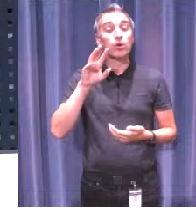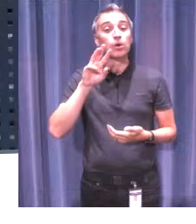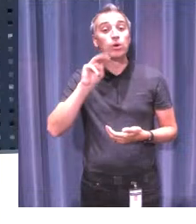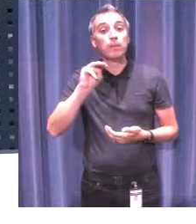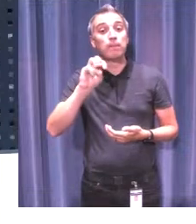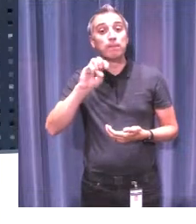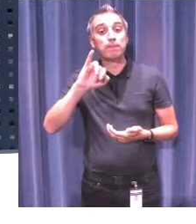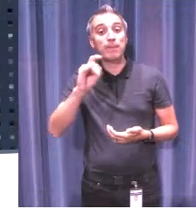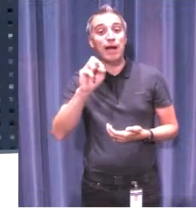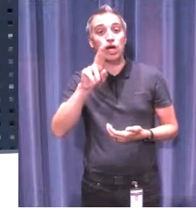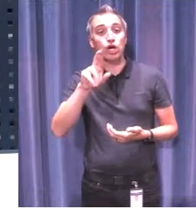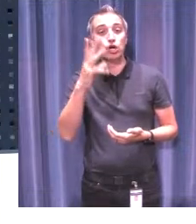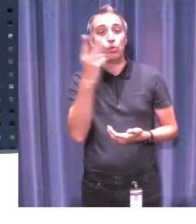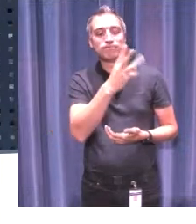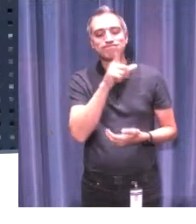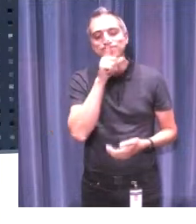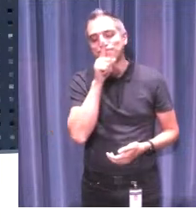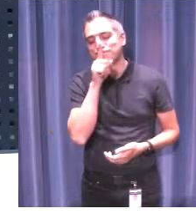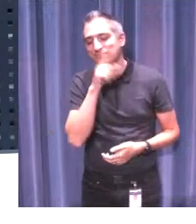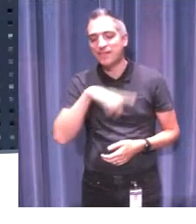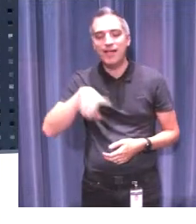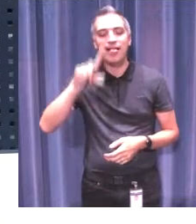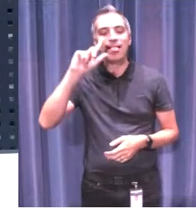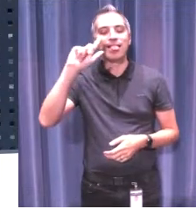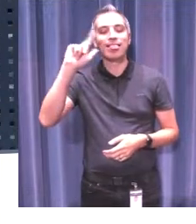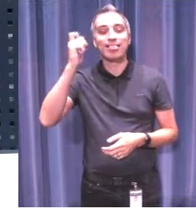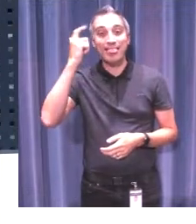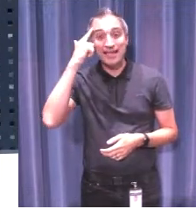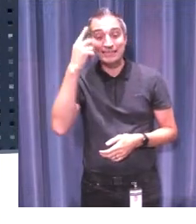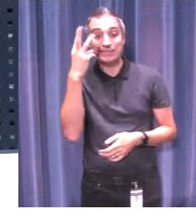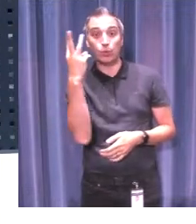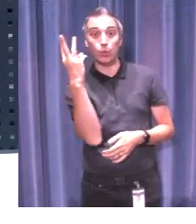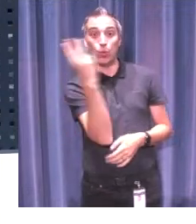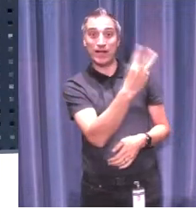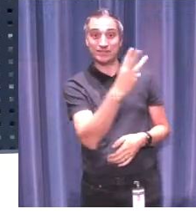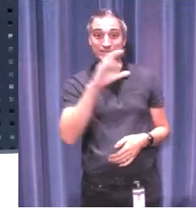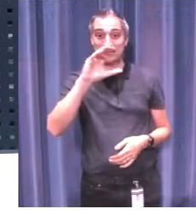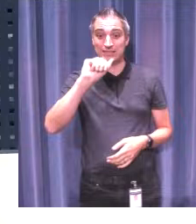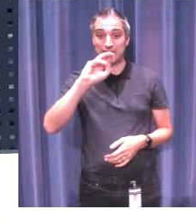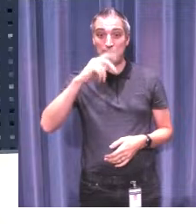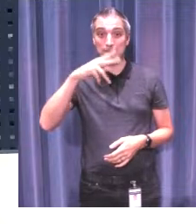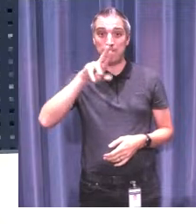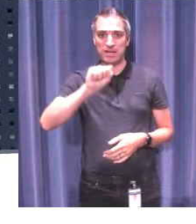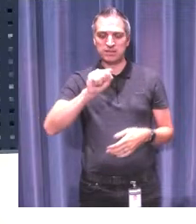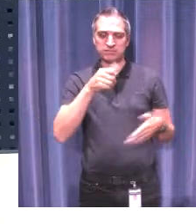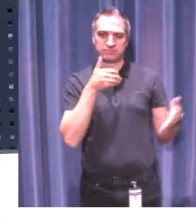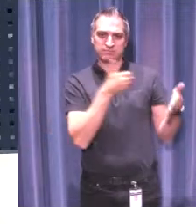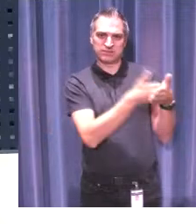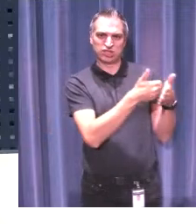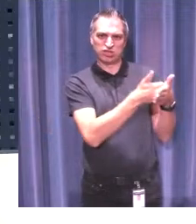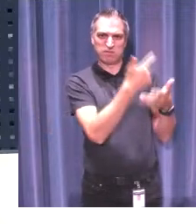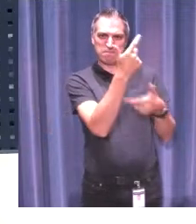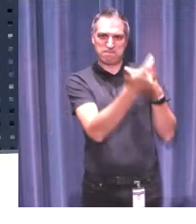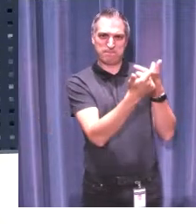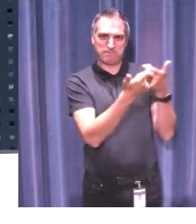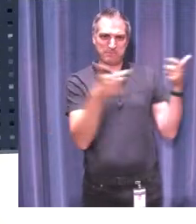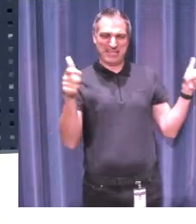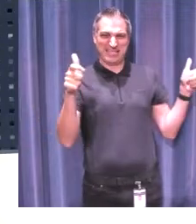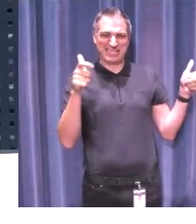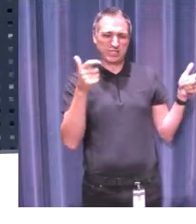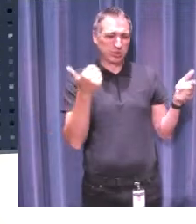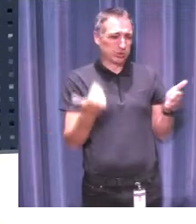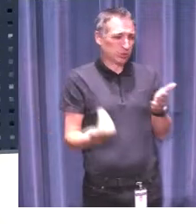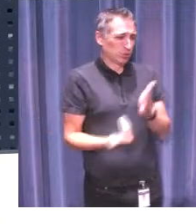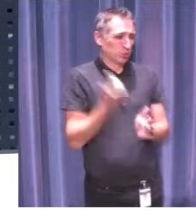Campus the Lansing West Campus is adjacent to a huge Meyer, brand